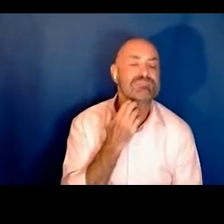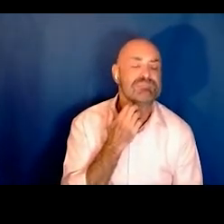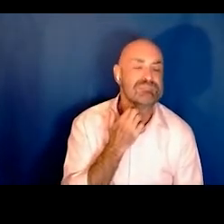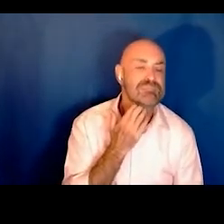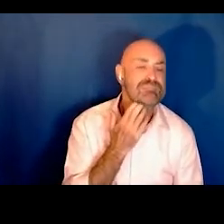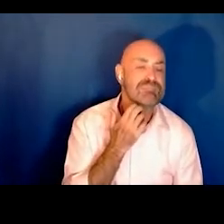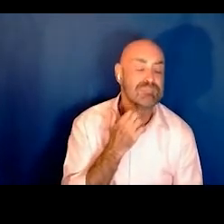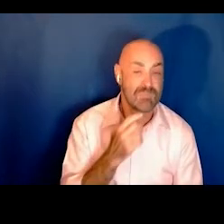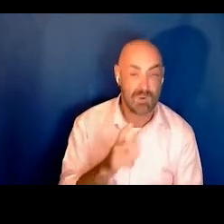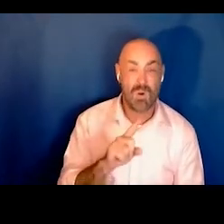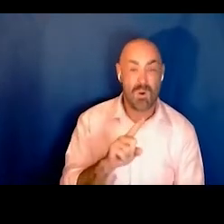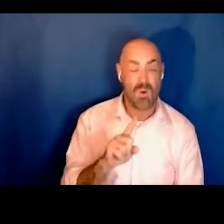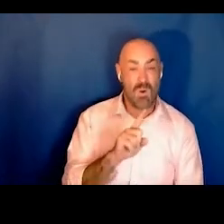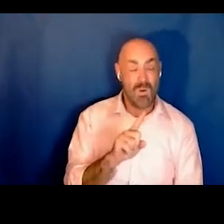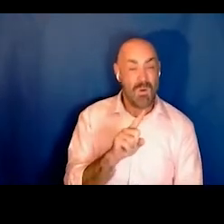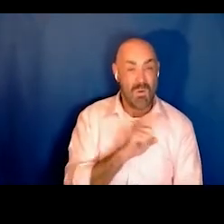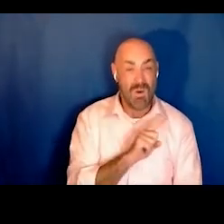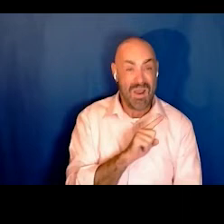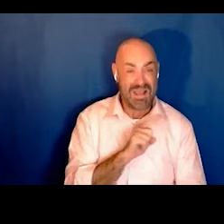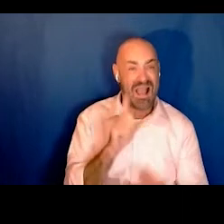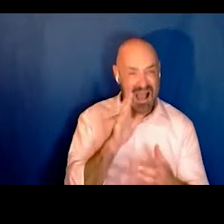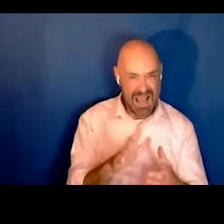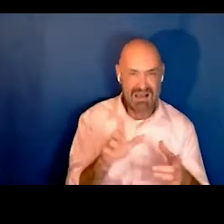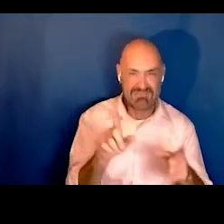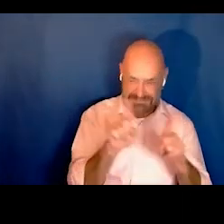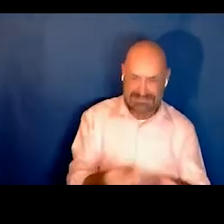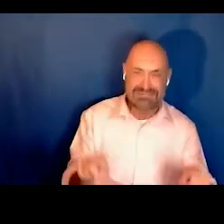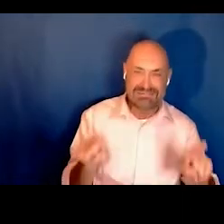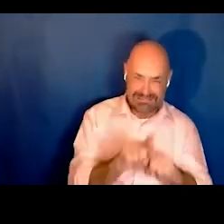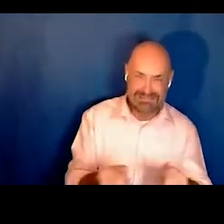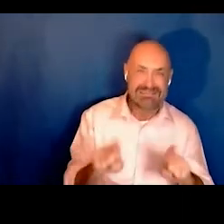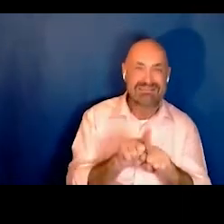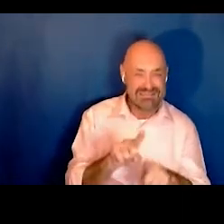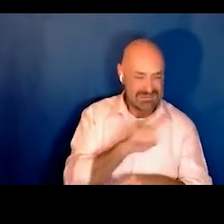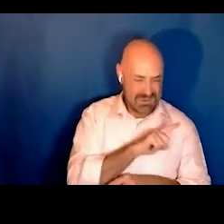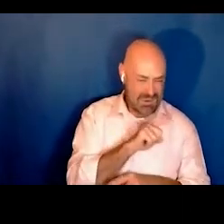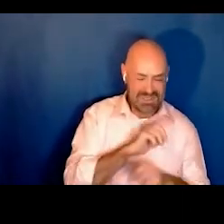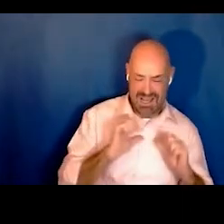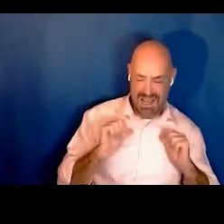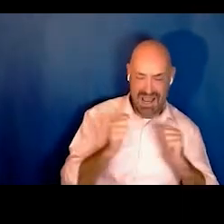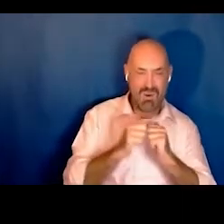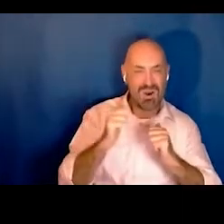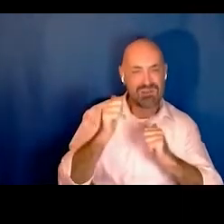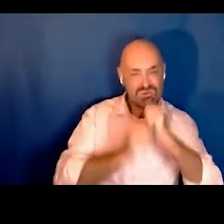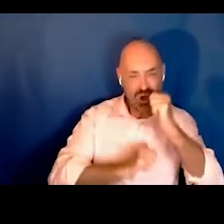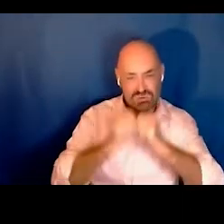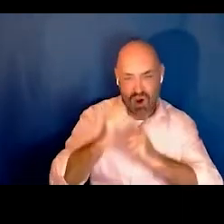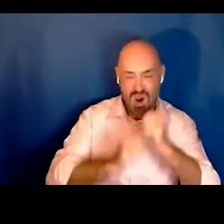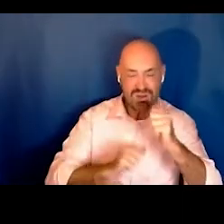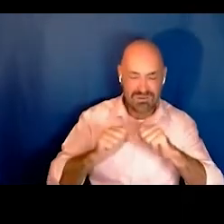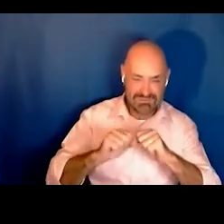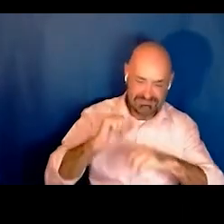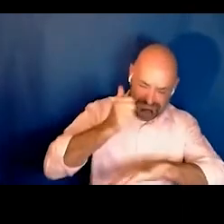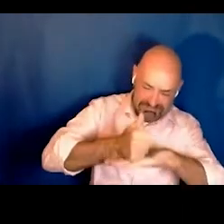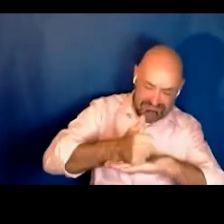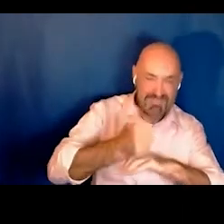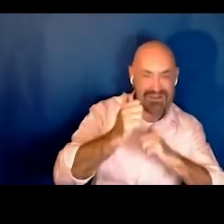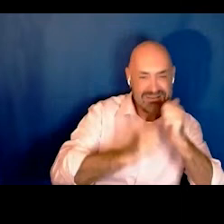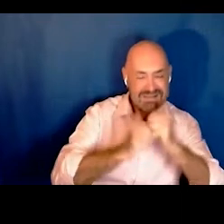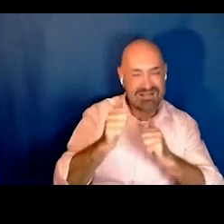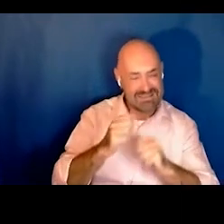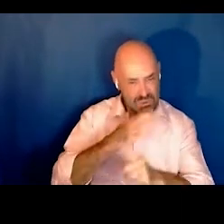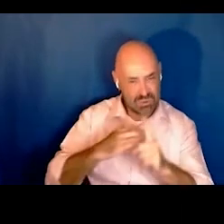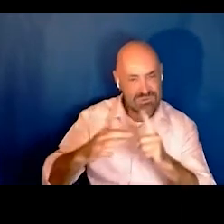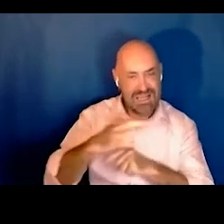And this is because that there are common causes in the way our societies are currently structured and the cultures in which we live that are fueling